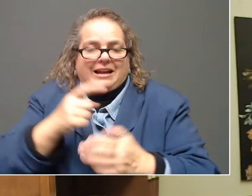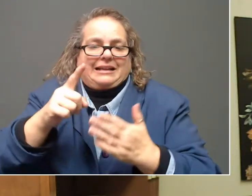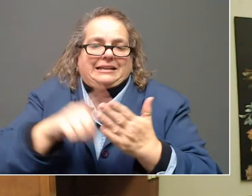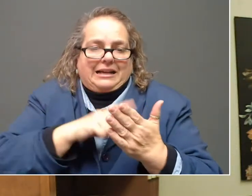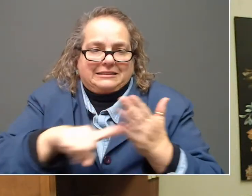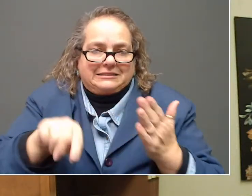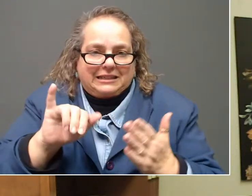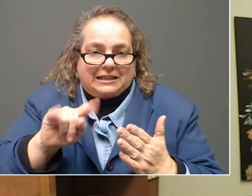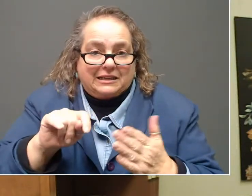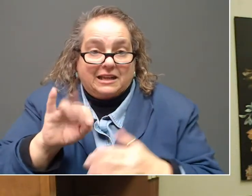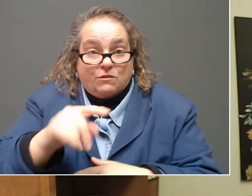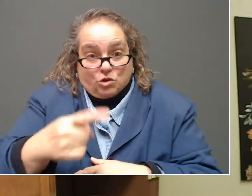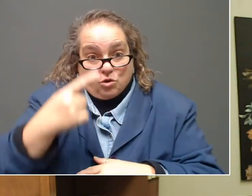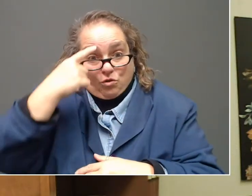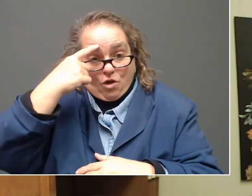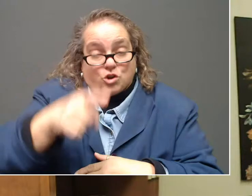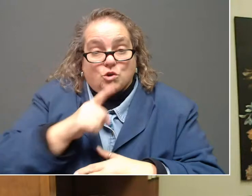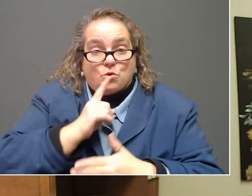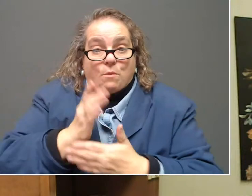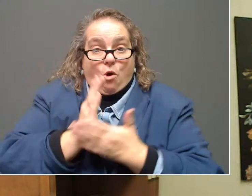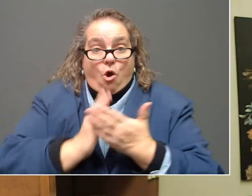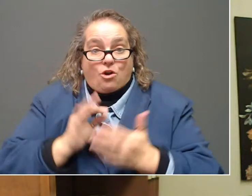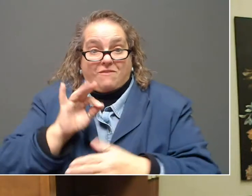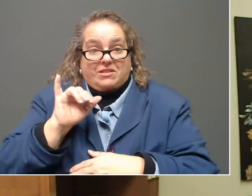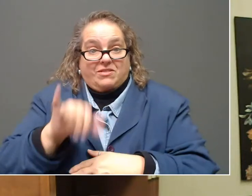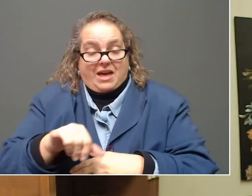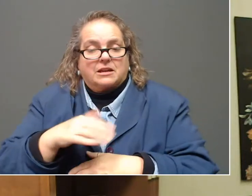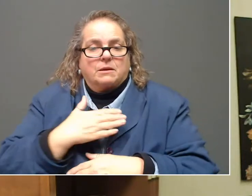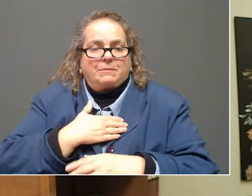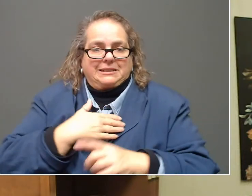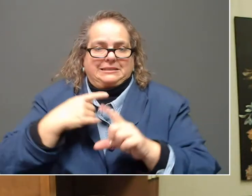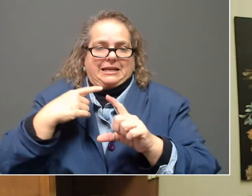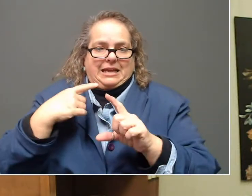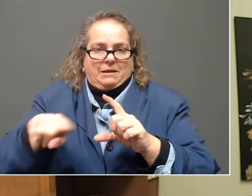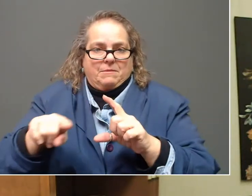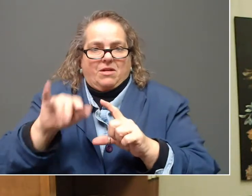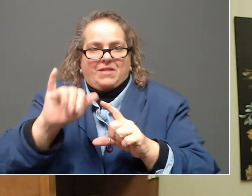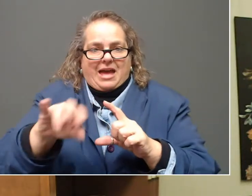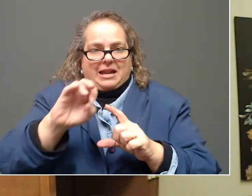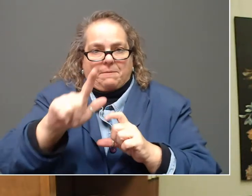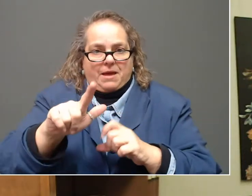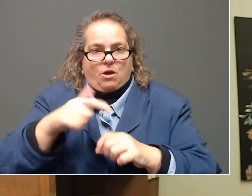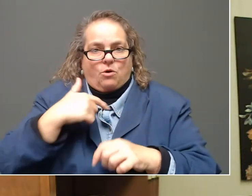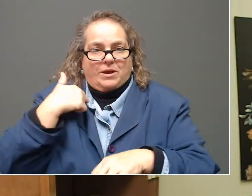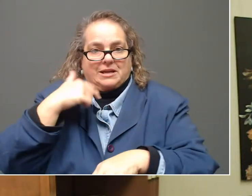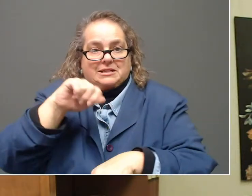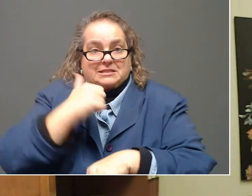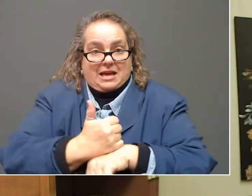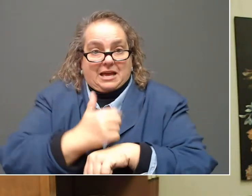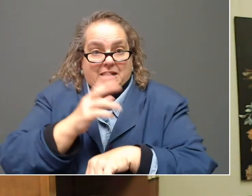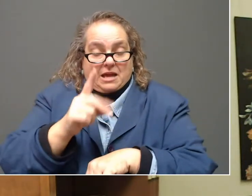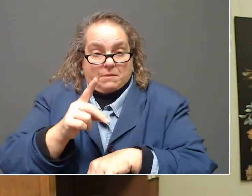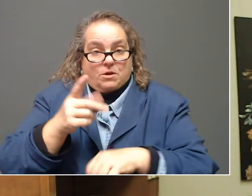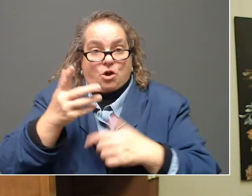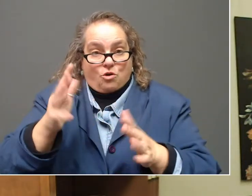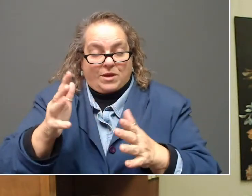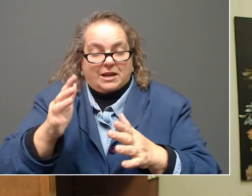may explain what's happened. You may have gotten 2 weeks of benefits and not realized it. It may have come to you on a debit